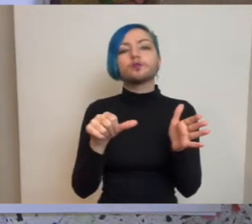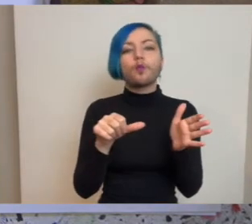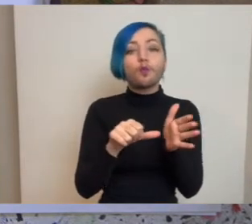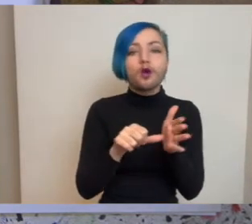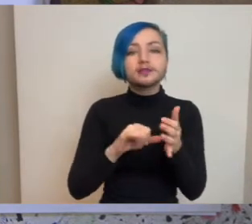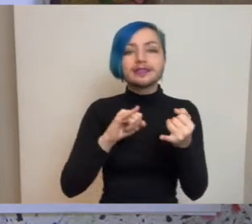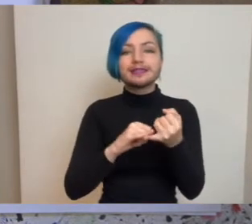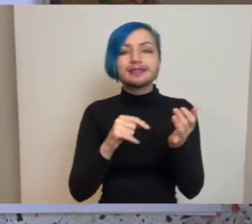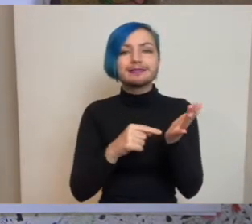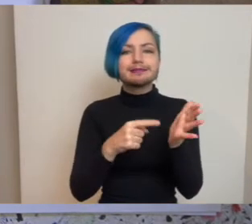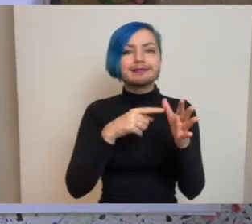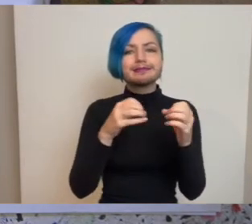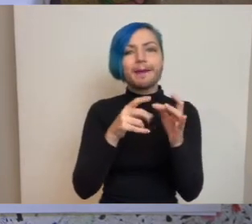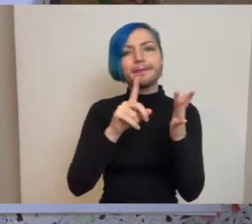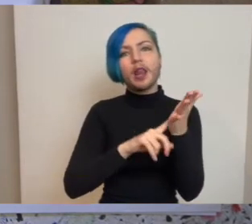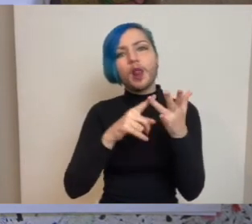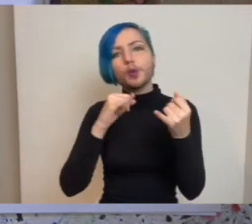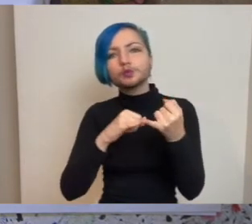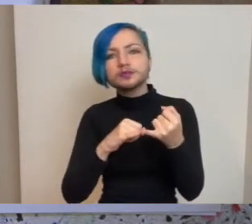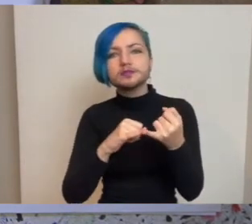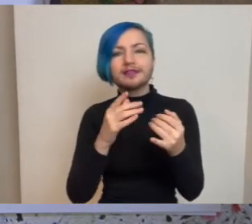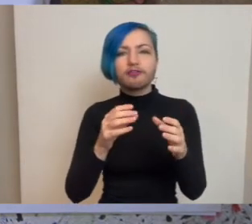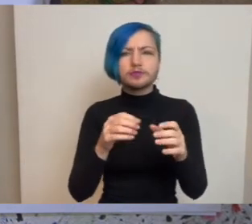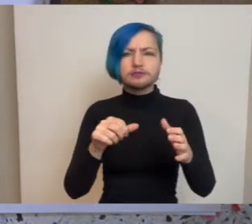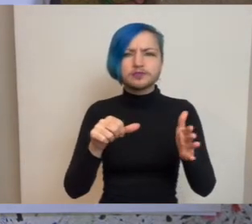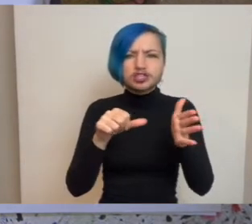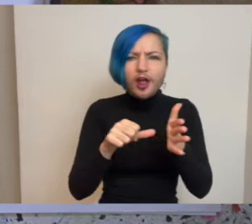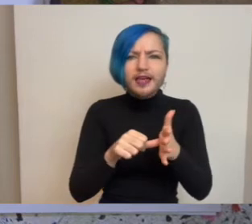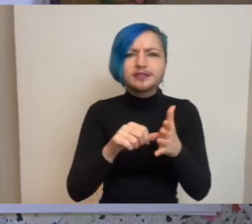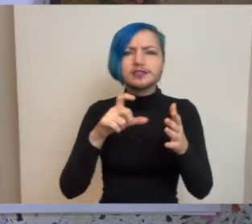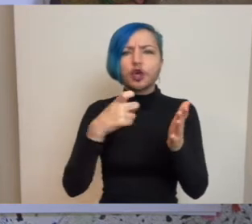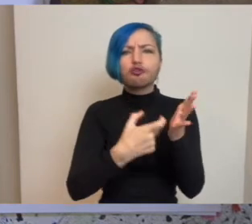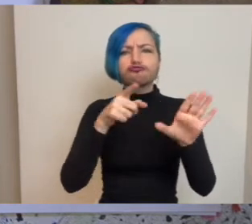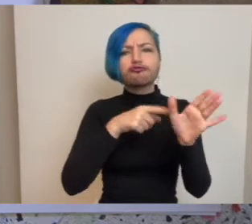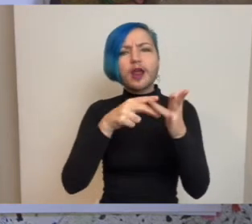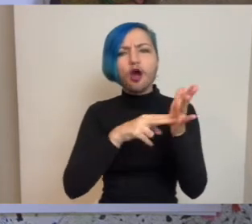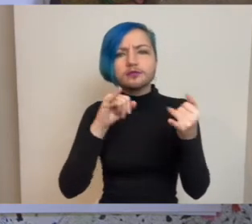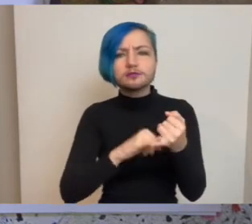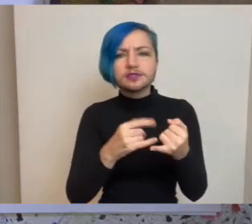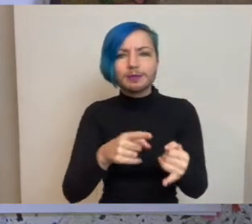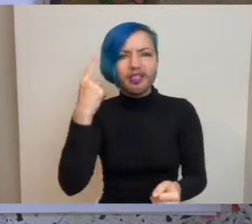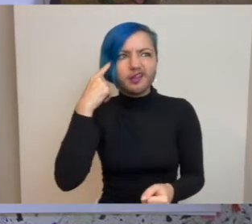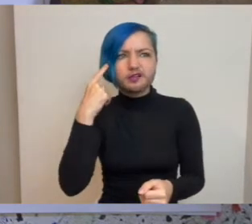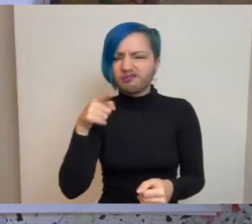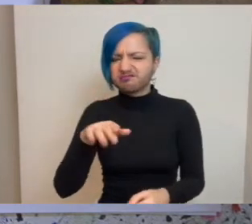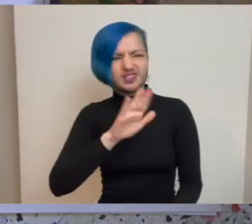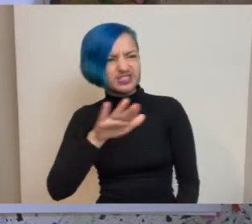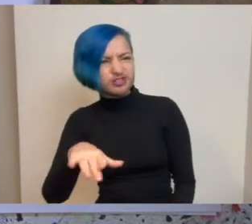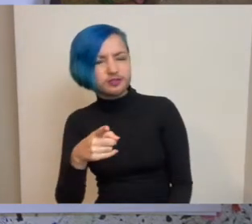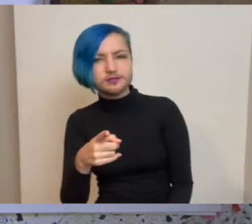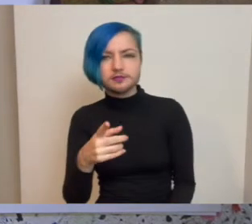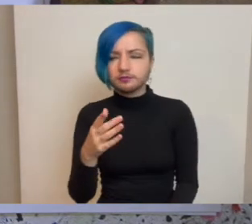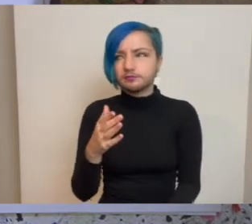woody stabilos. They're like these really solid crayons that sometimes people think are for kids. I mean, they are, but